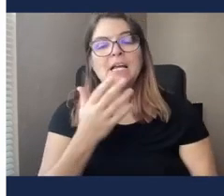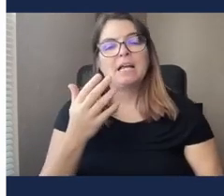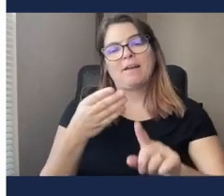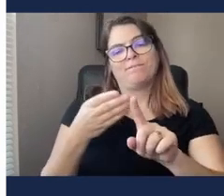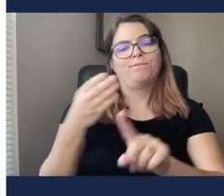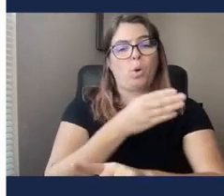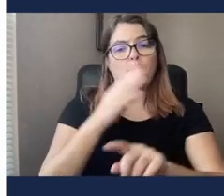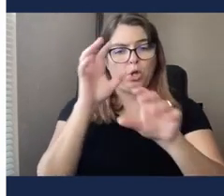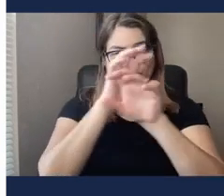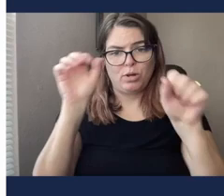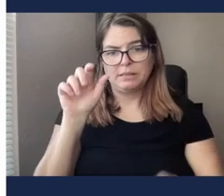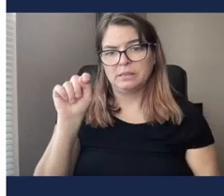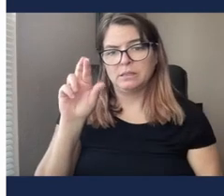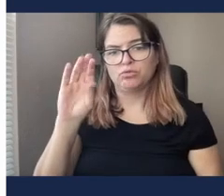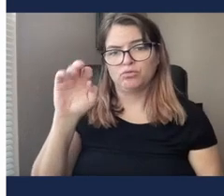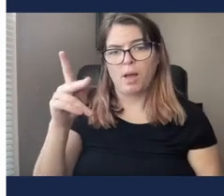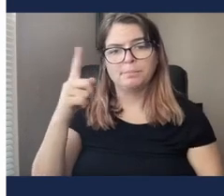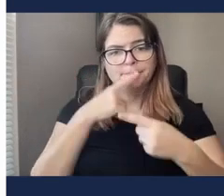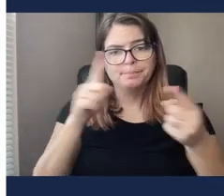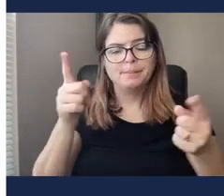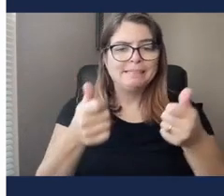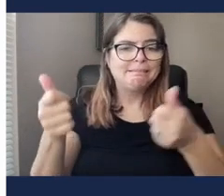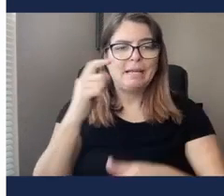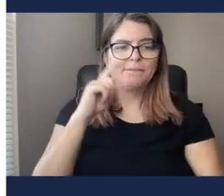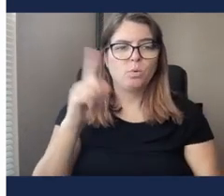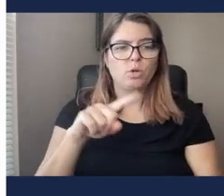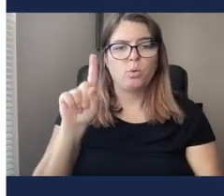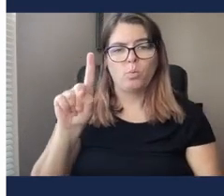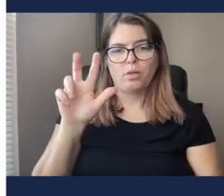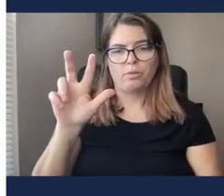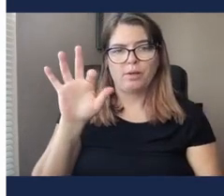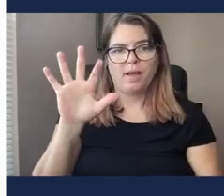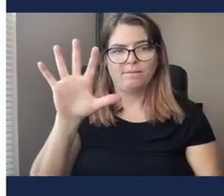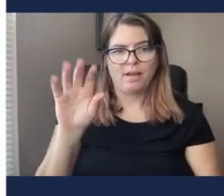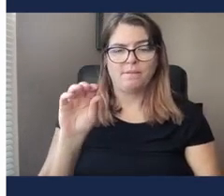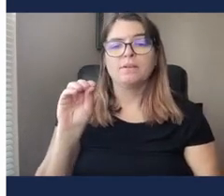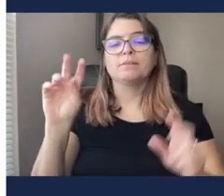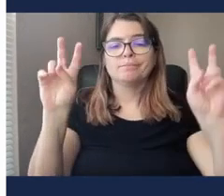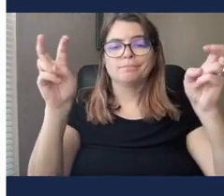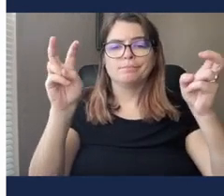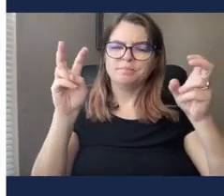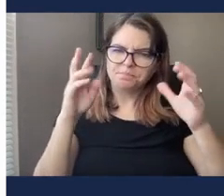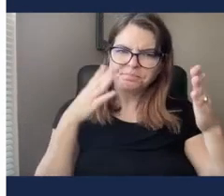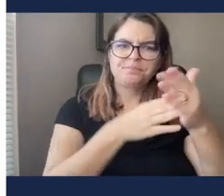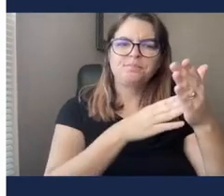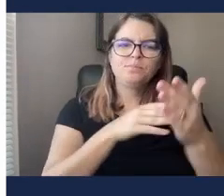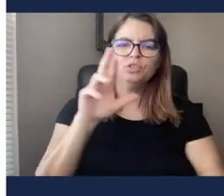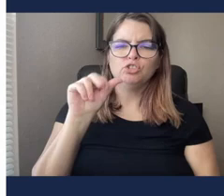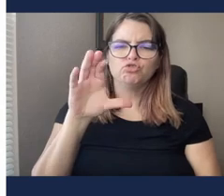issued an executive order, 13950, on combating race and sex stereotyping. That's what it was